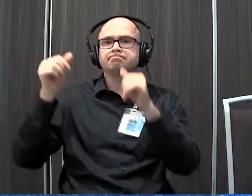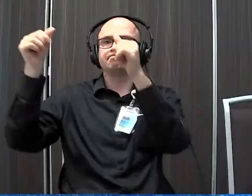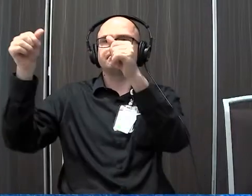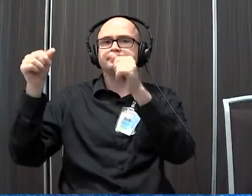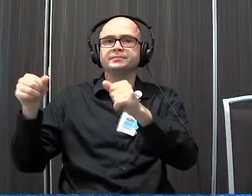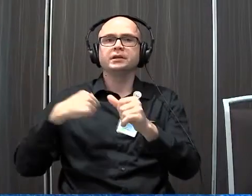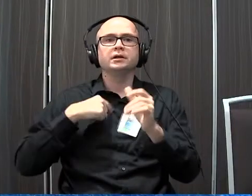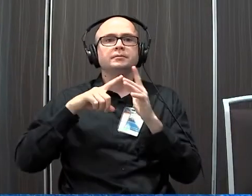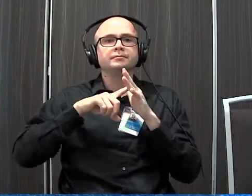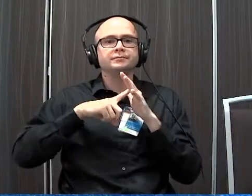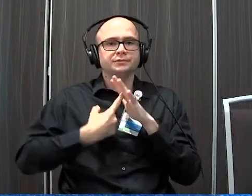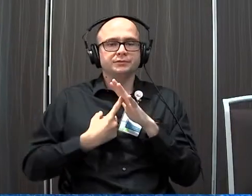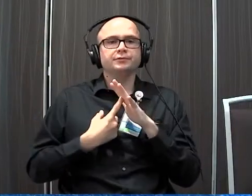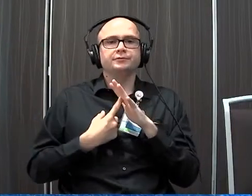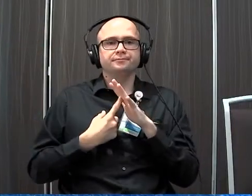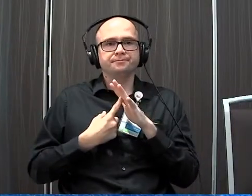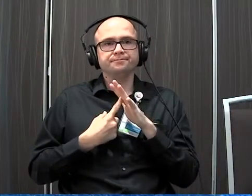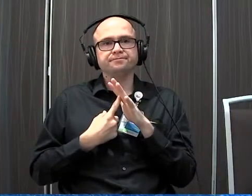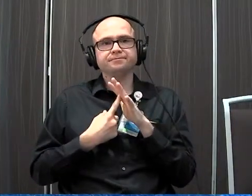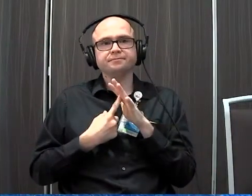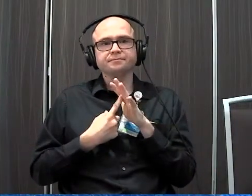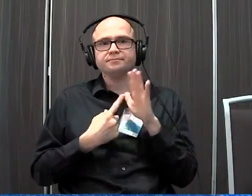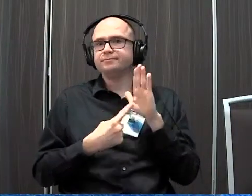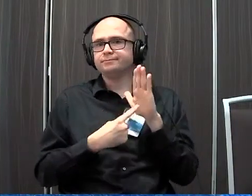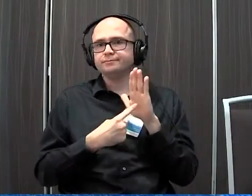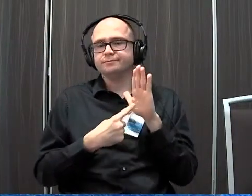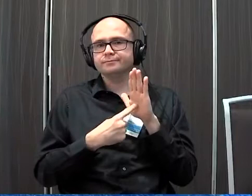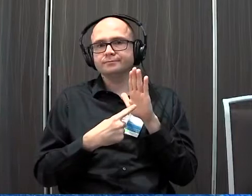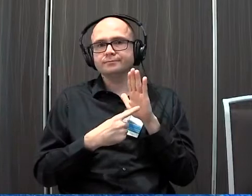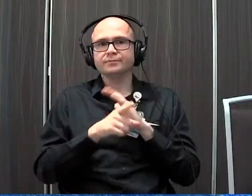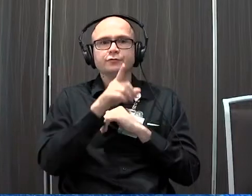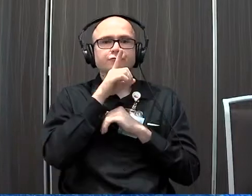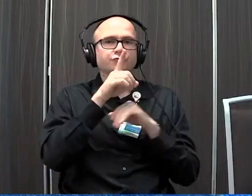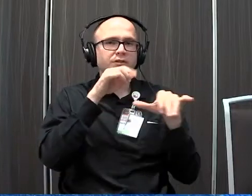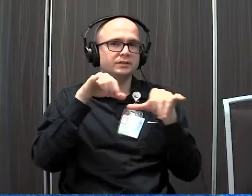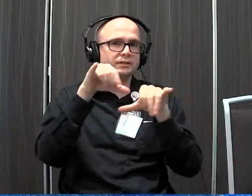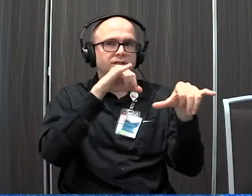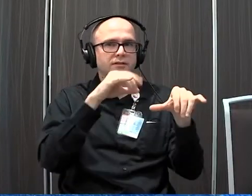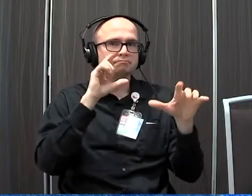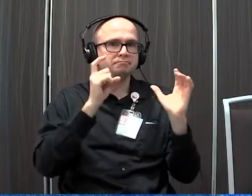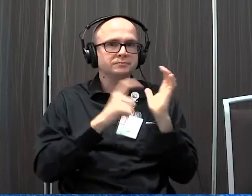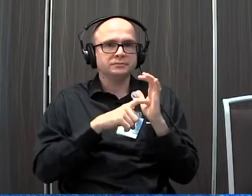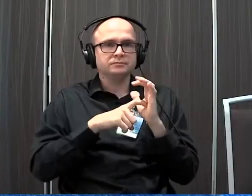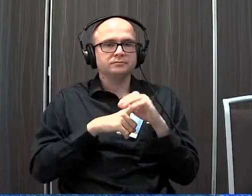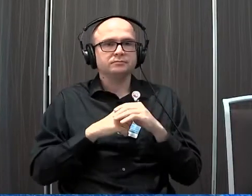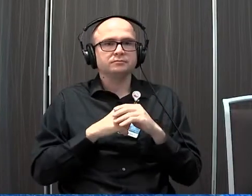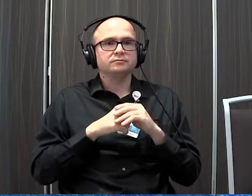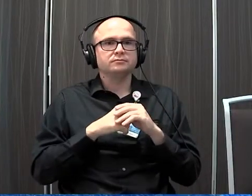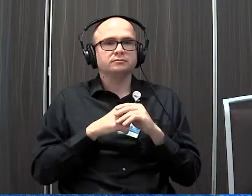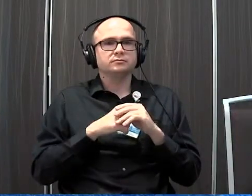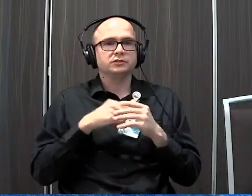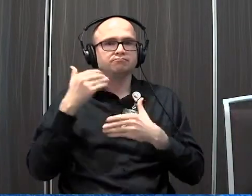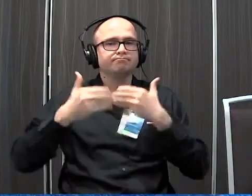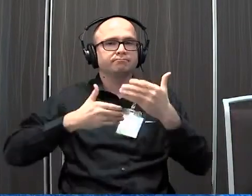So I'm gonna start going into some examples of really common characteristics, just to walk you through